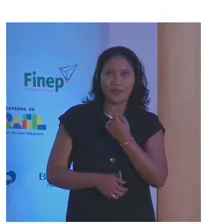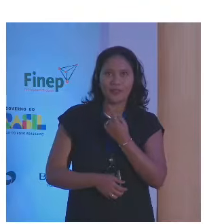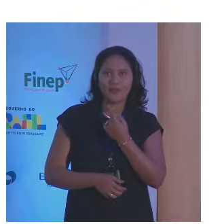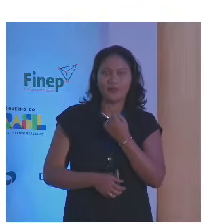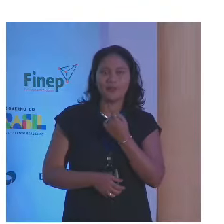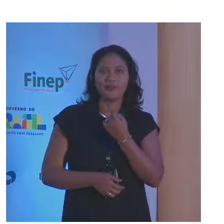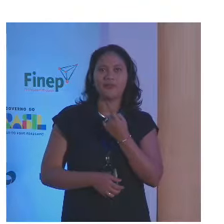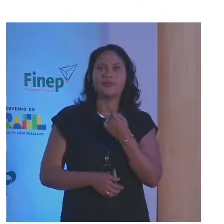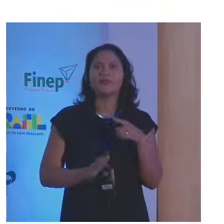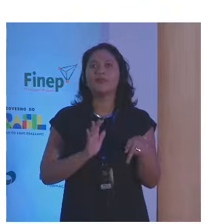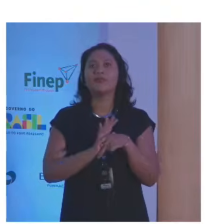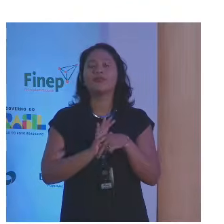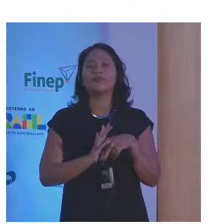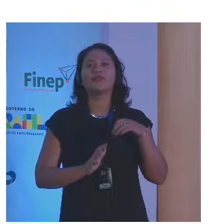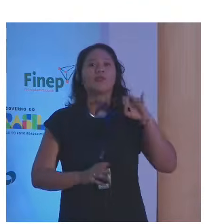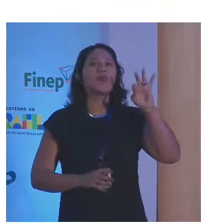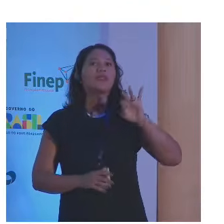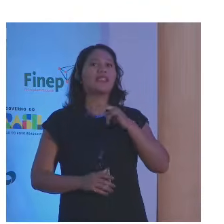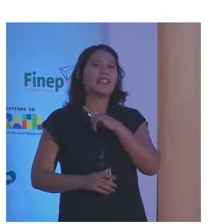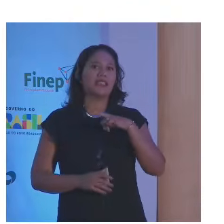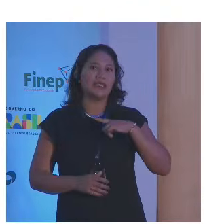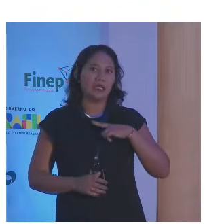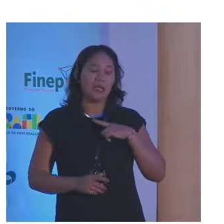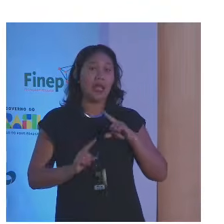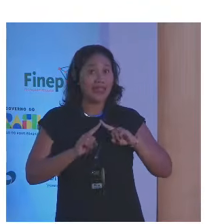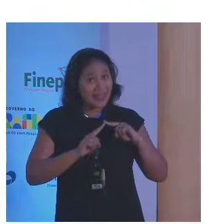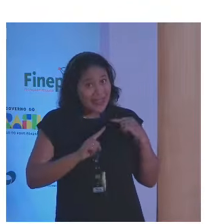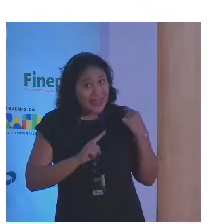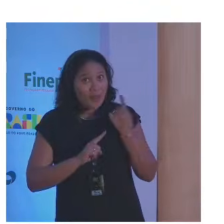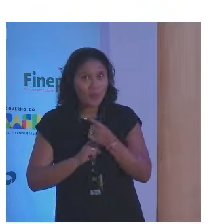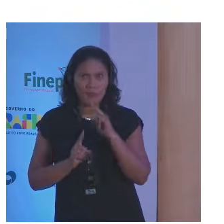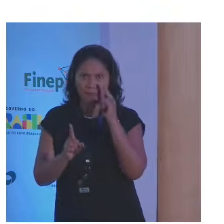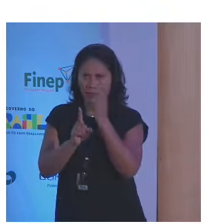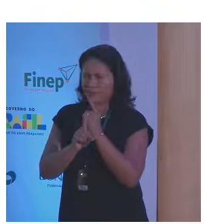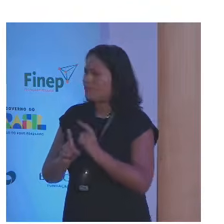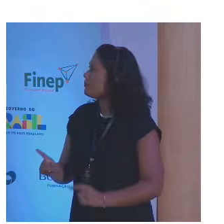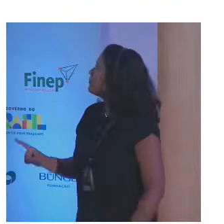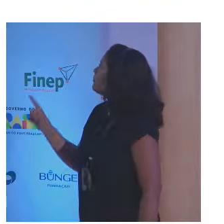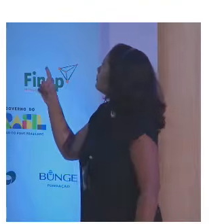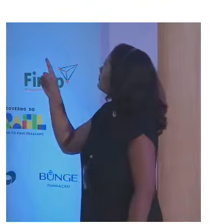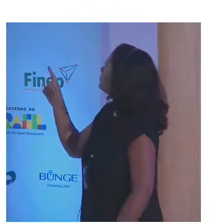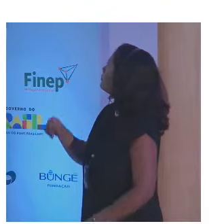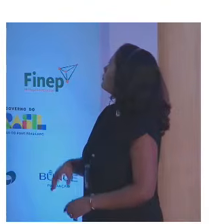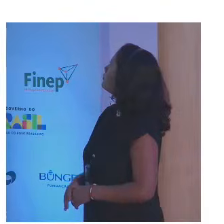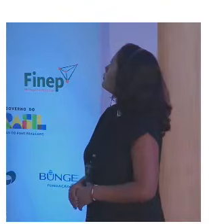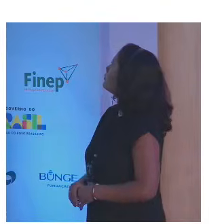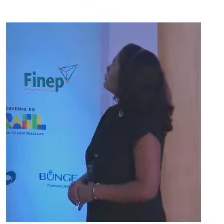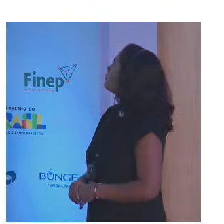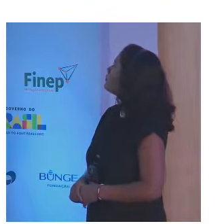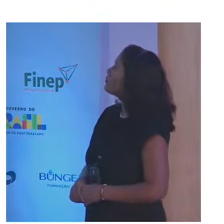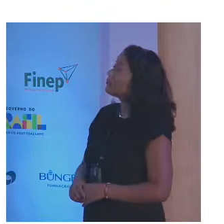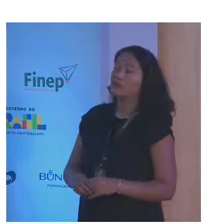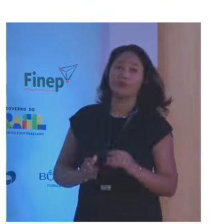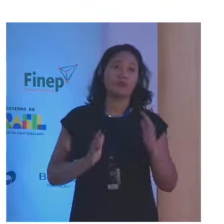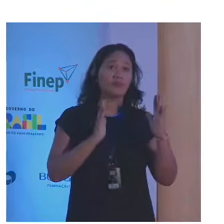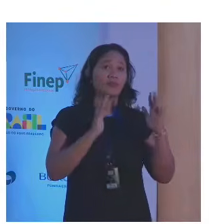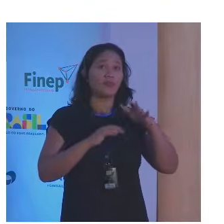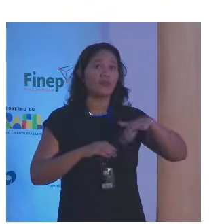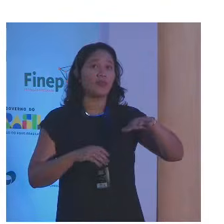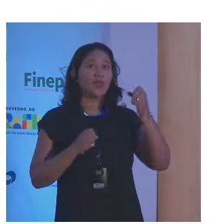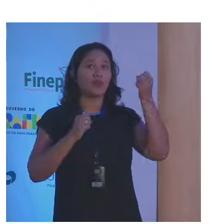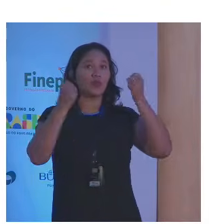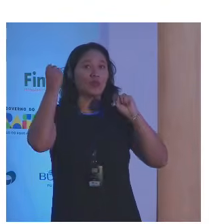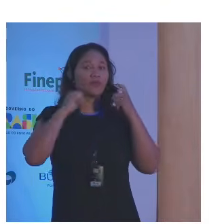per century. And then you come up here to the industrial area. You're talking about